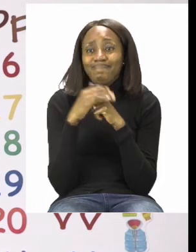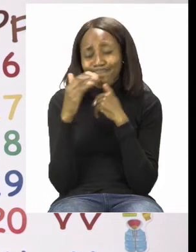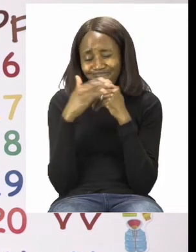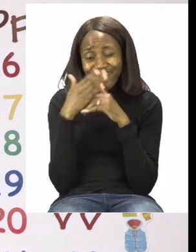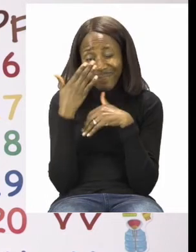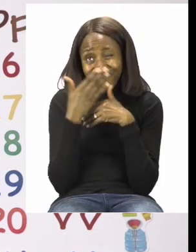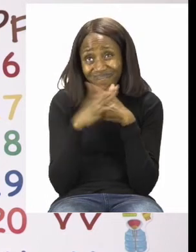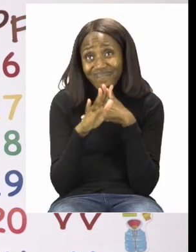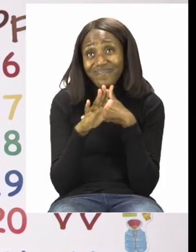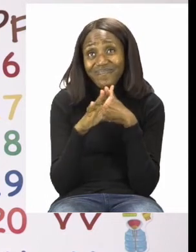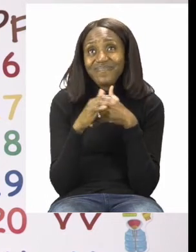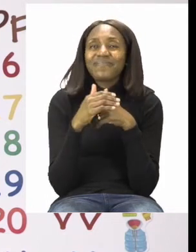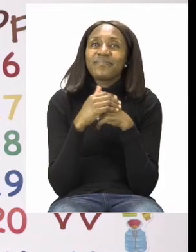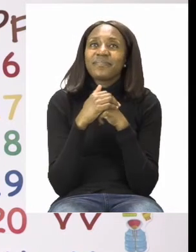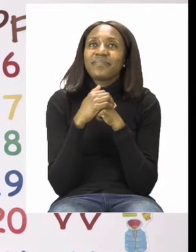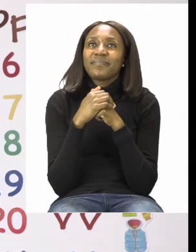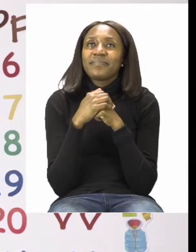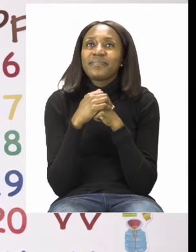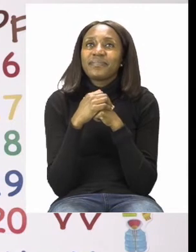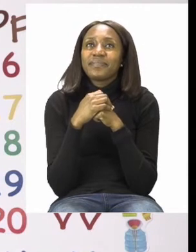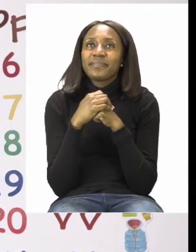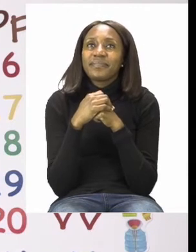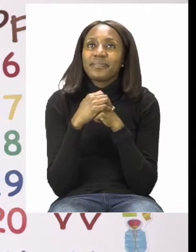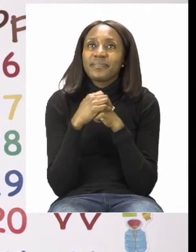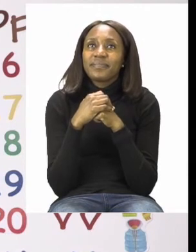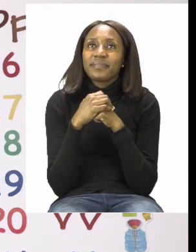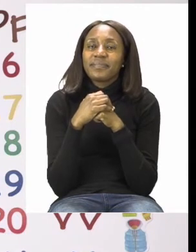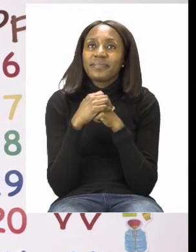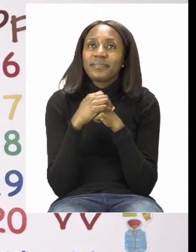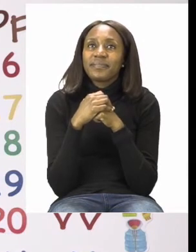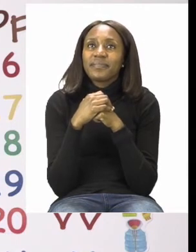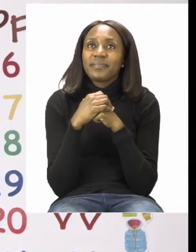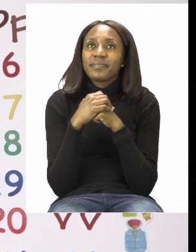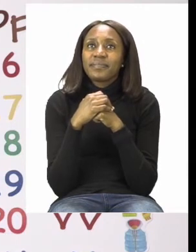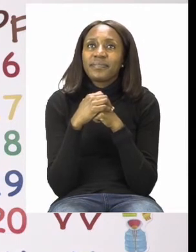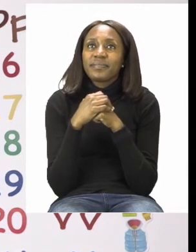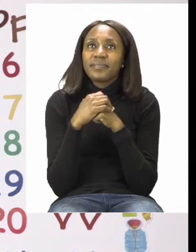there. So we're gonna go again up. Whoa.